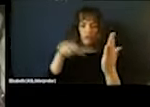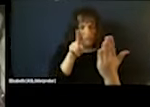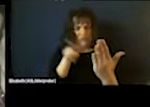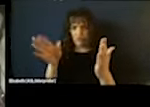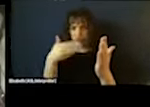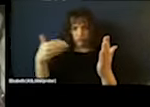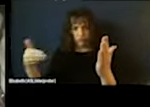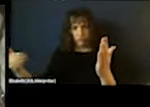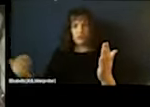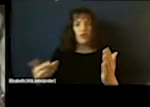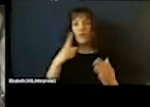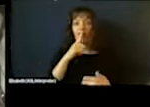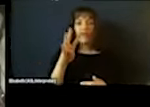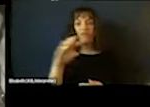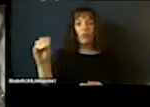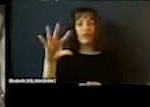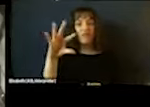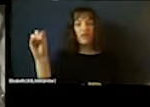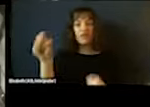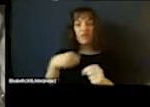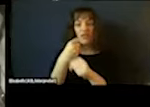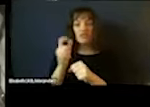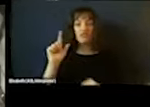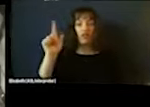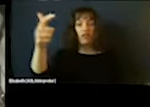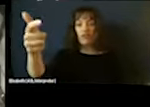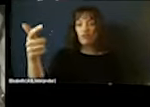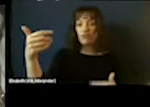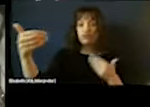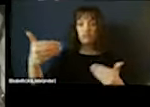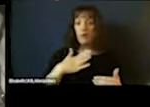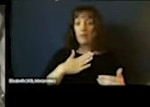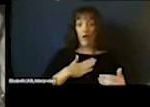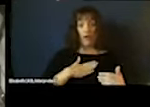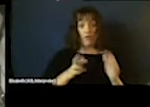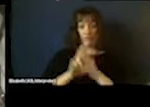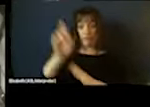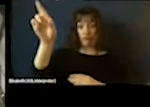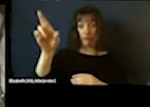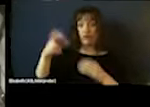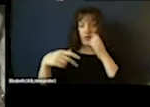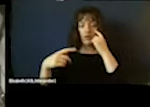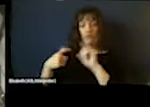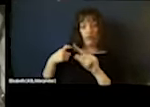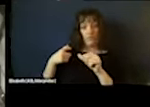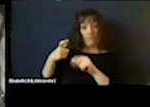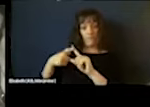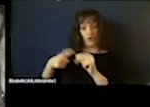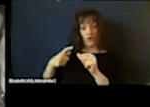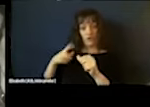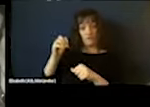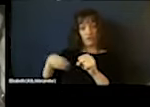first astronauts fly until my flight is the same, but after that, it is totally different. And nowadays they have a